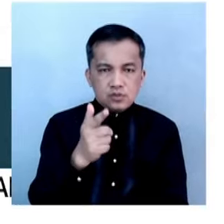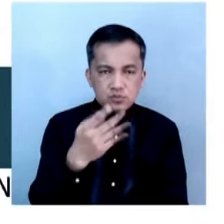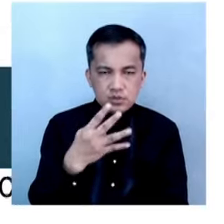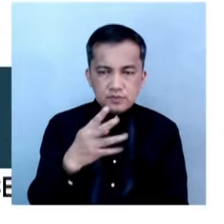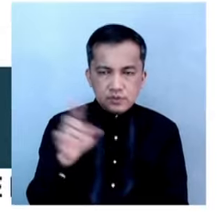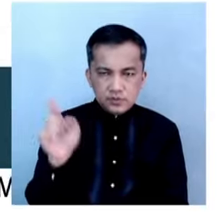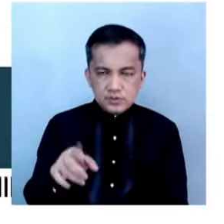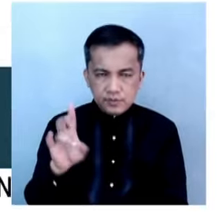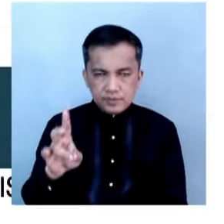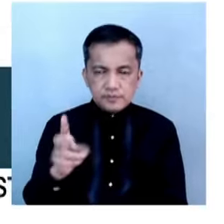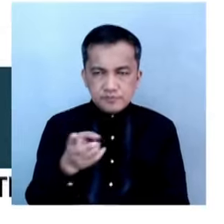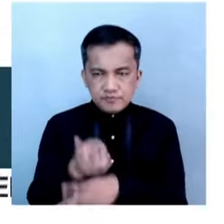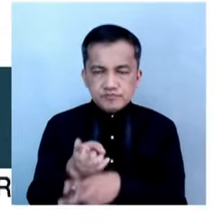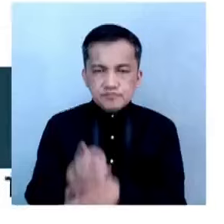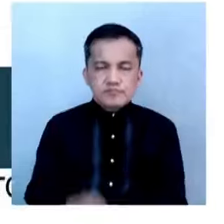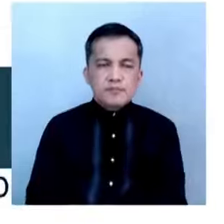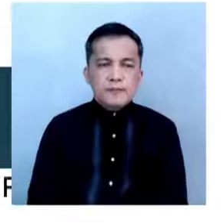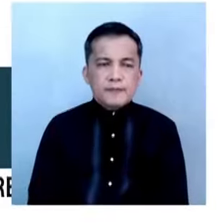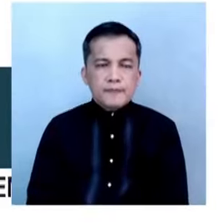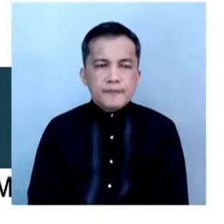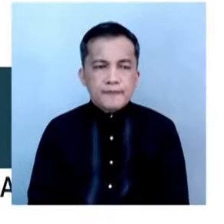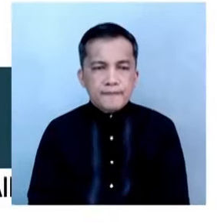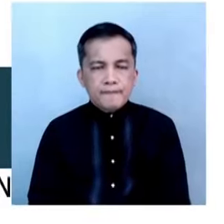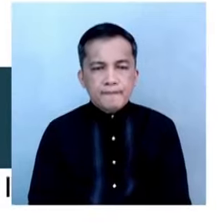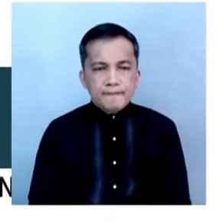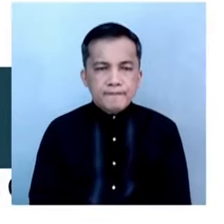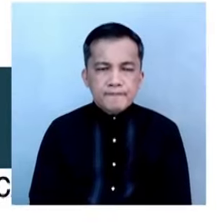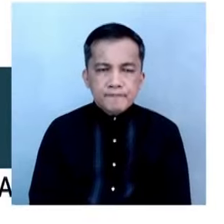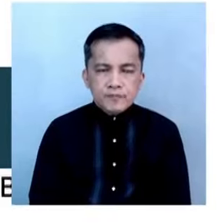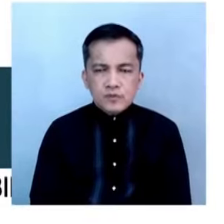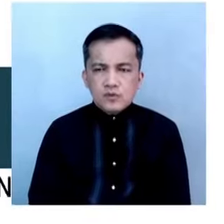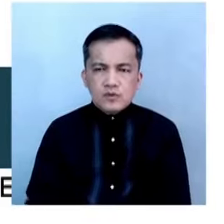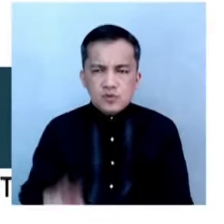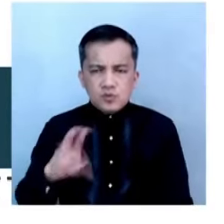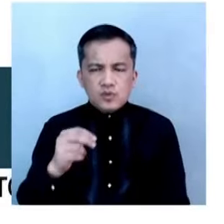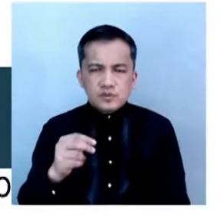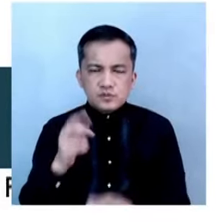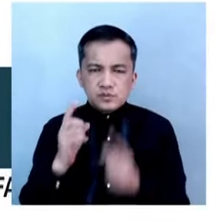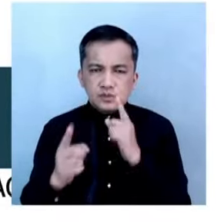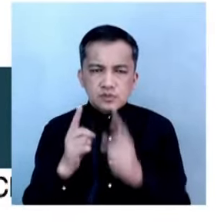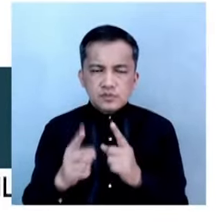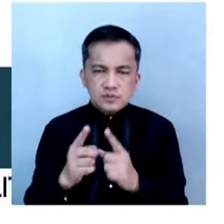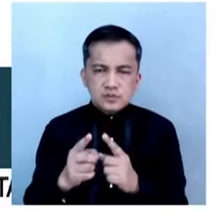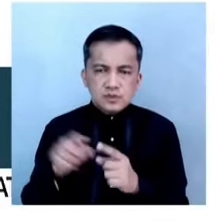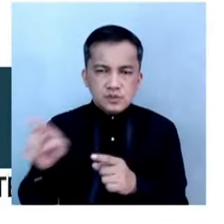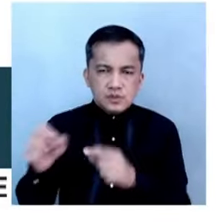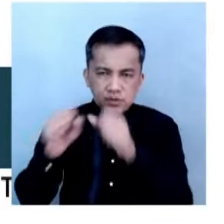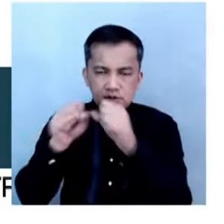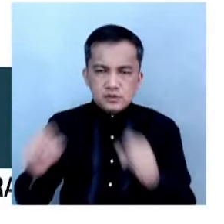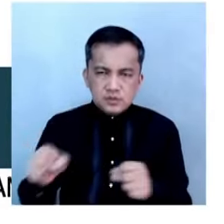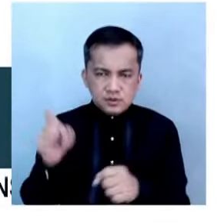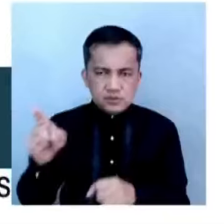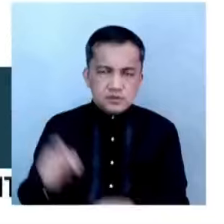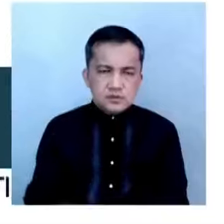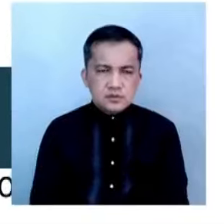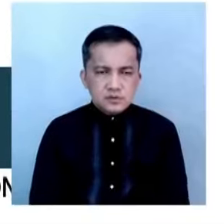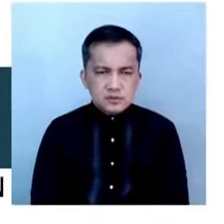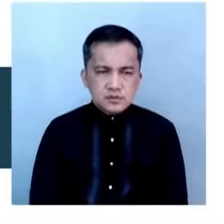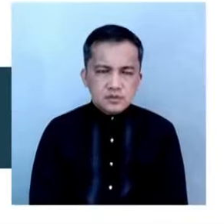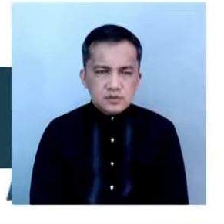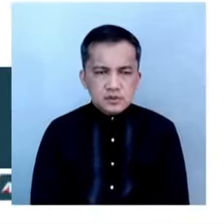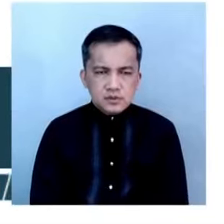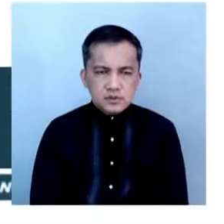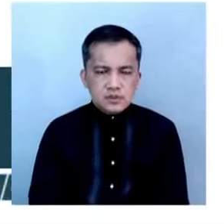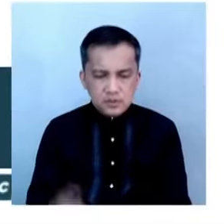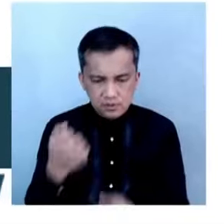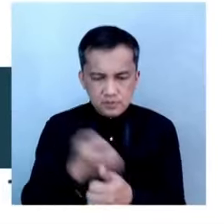At when did you last get in touch with your person there at the station? Every day po, ma'am. Every day po? Oo.